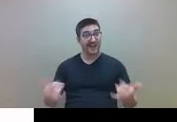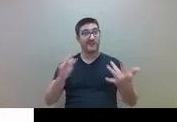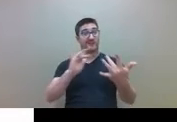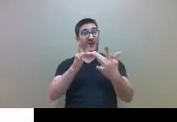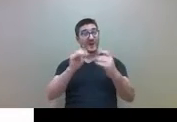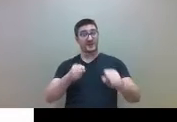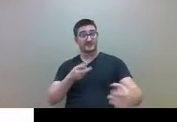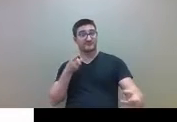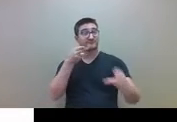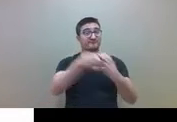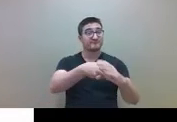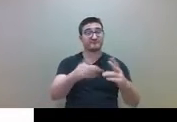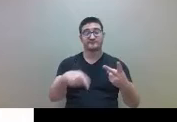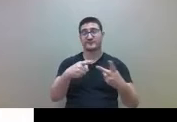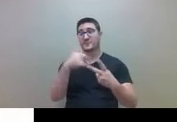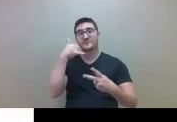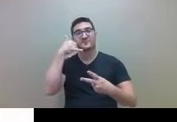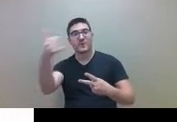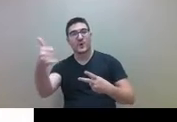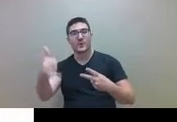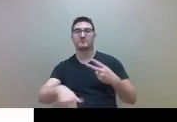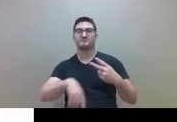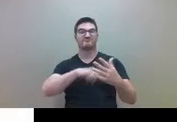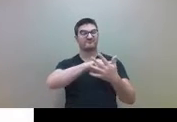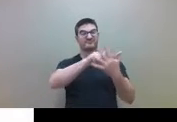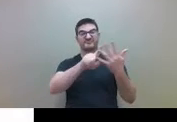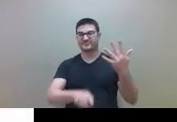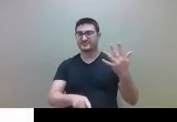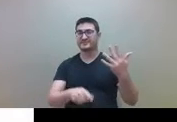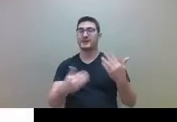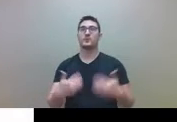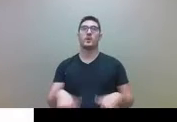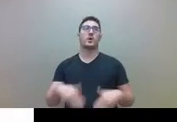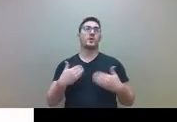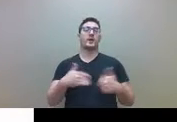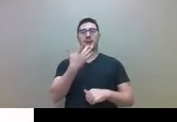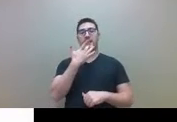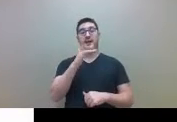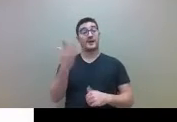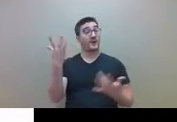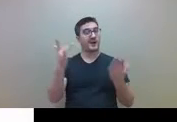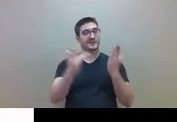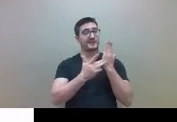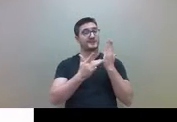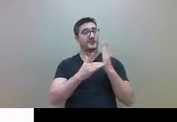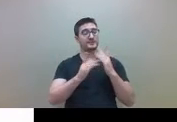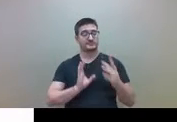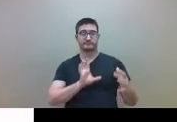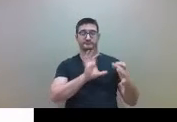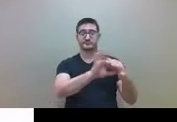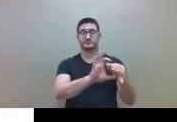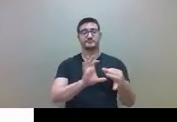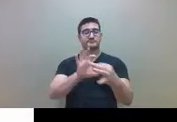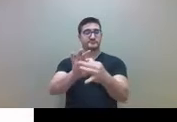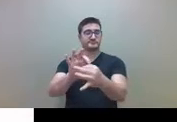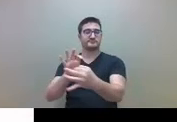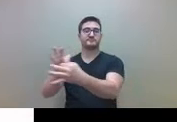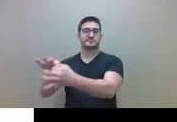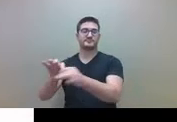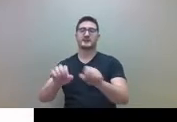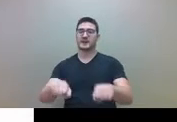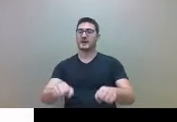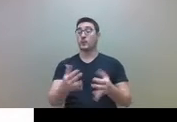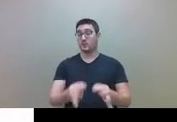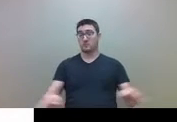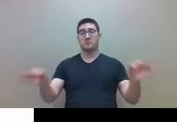the telephone, whatever it is, but we are more connected now than ever before. So that was one of my main points, is to